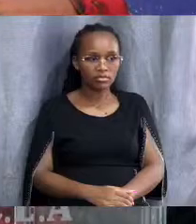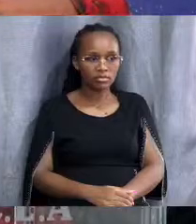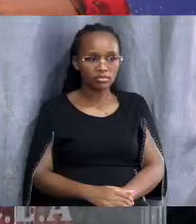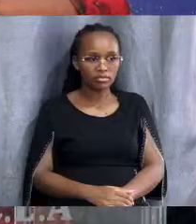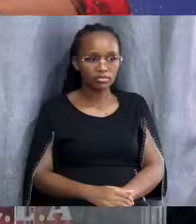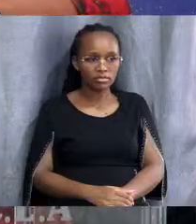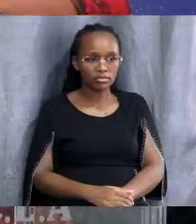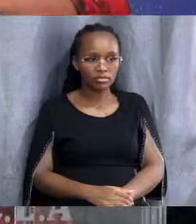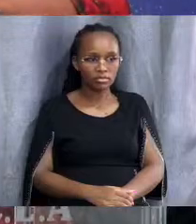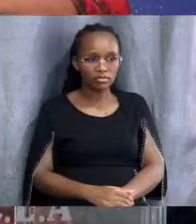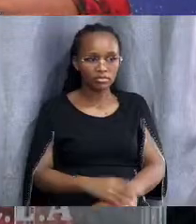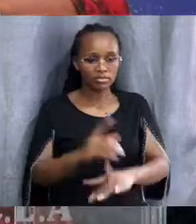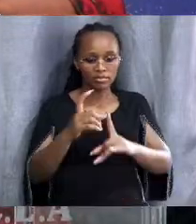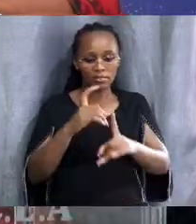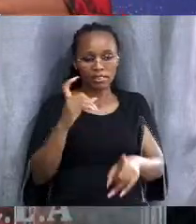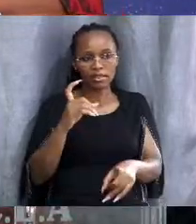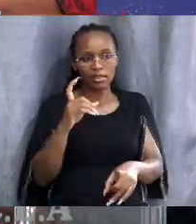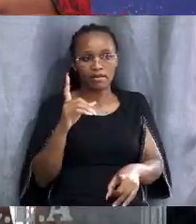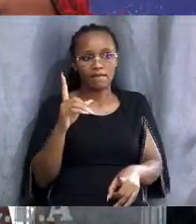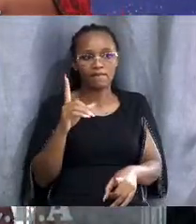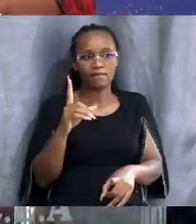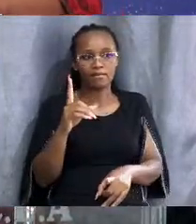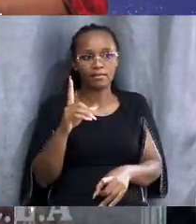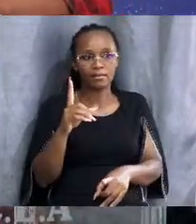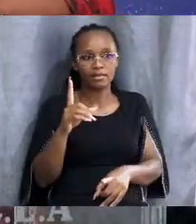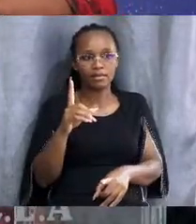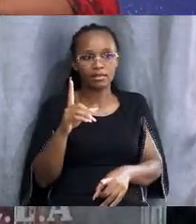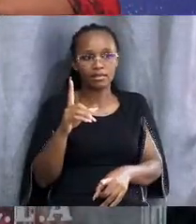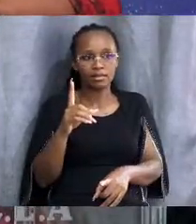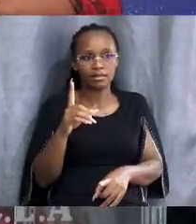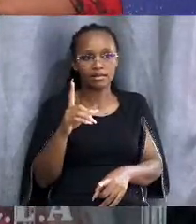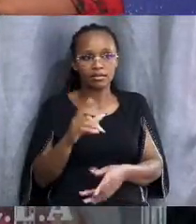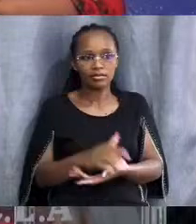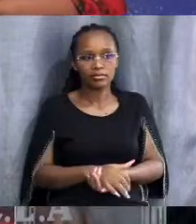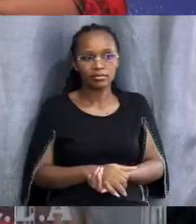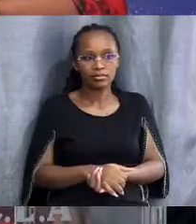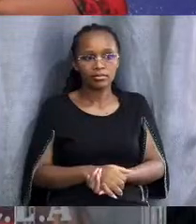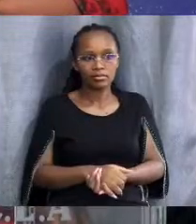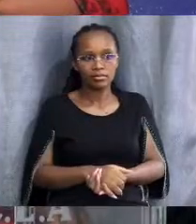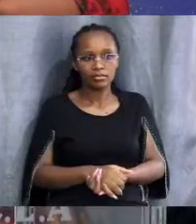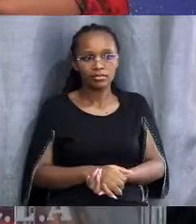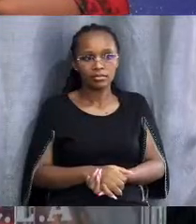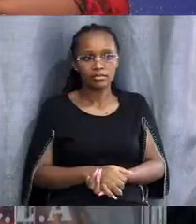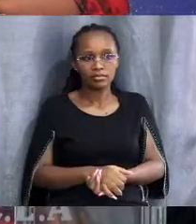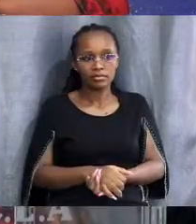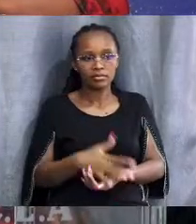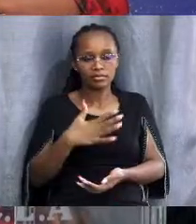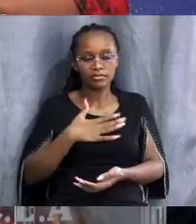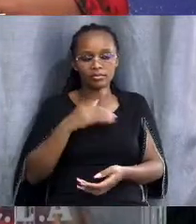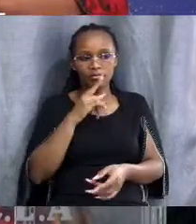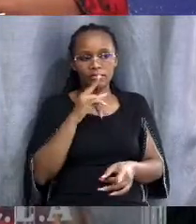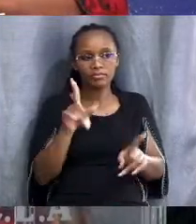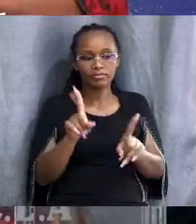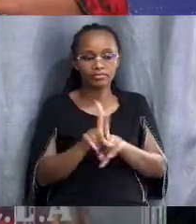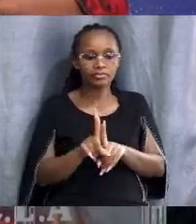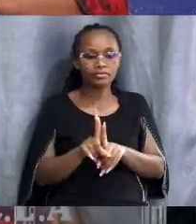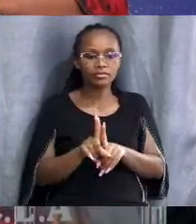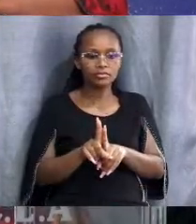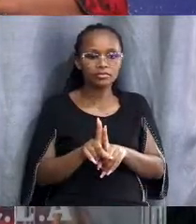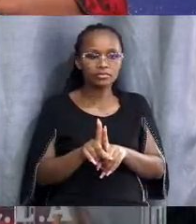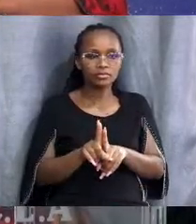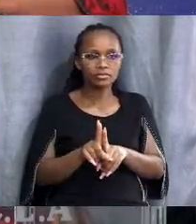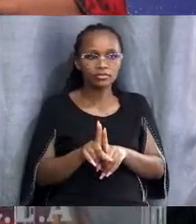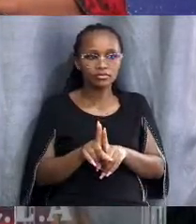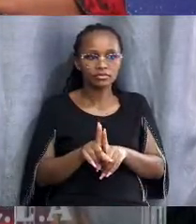This is the tribute from Gary. Farewell, my dearest brother. The void